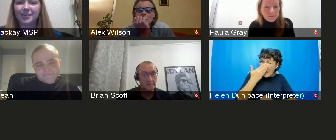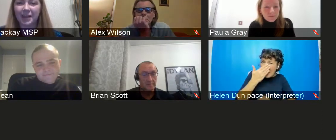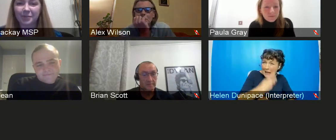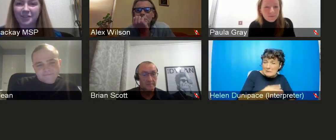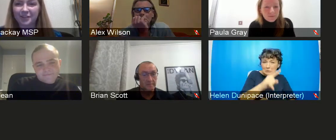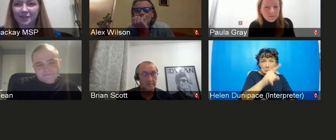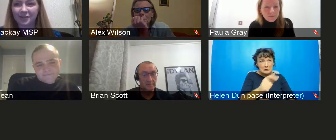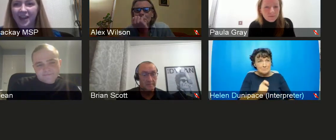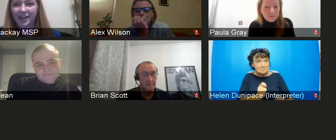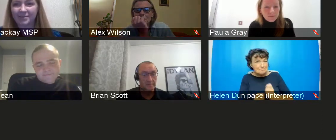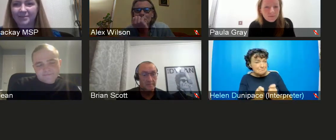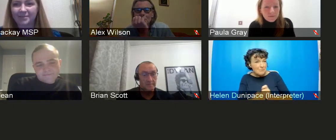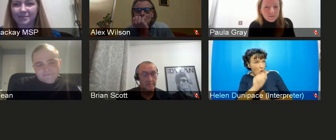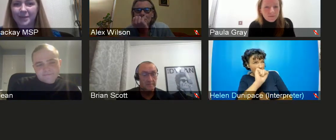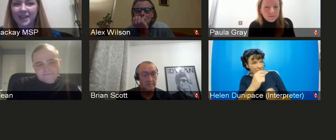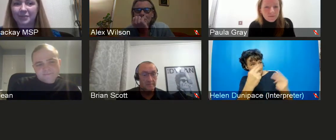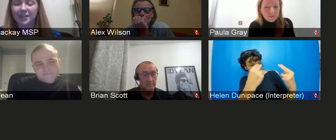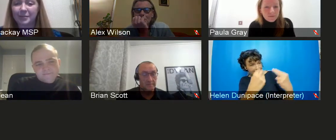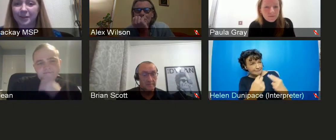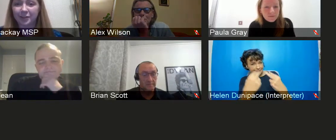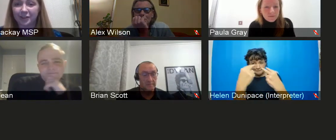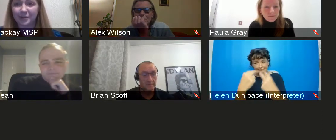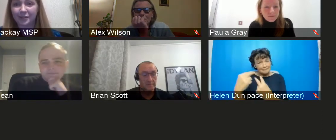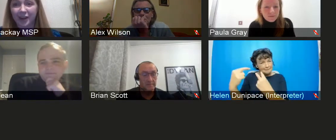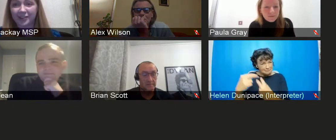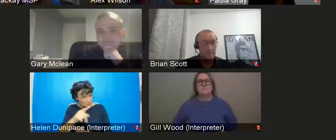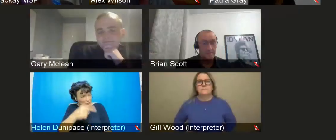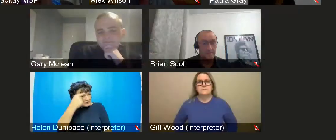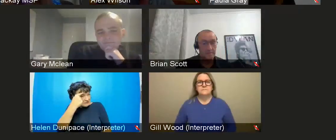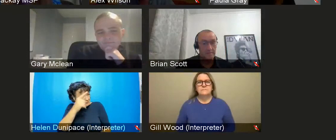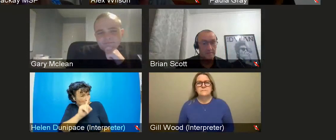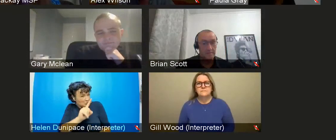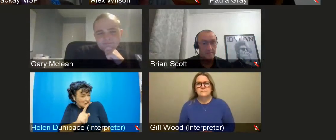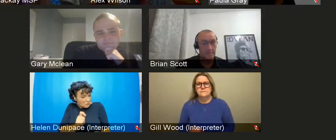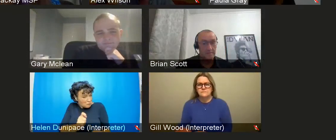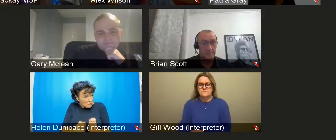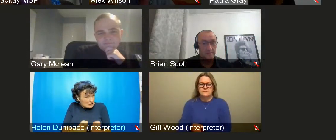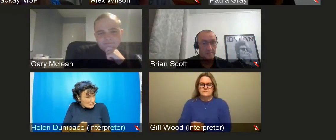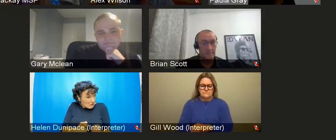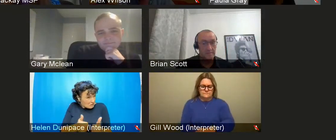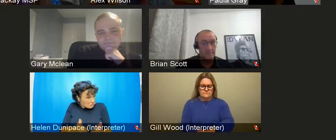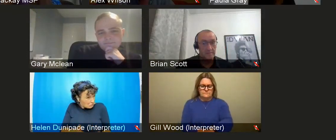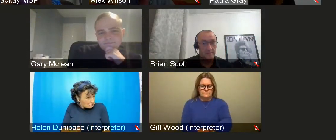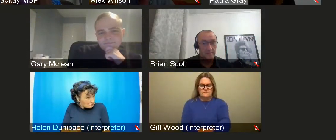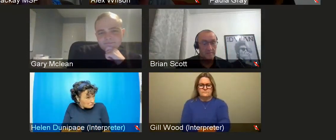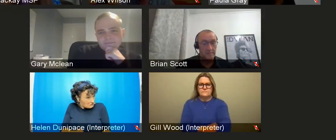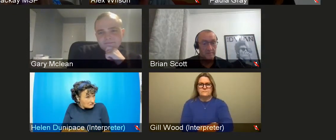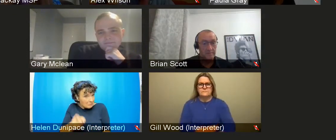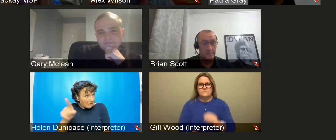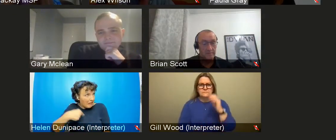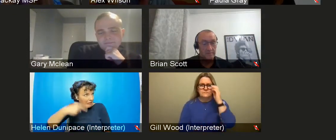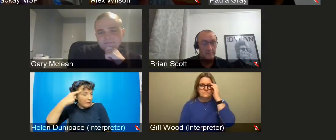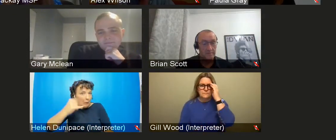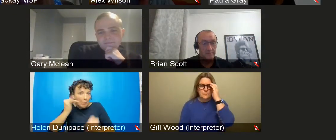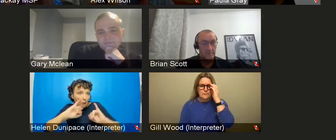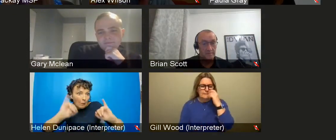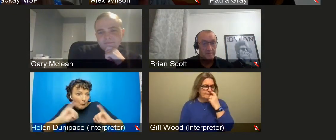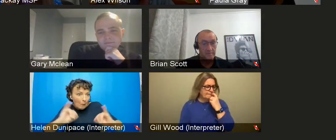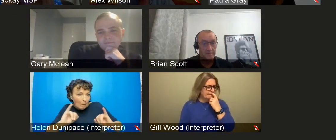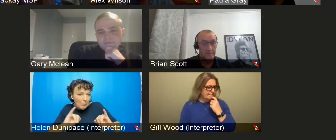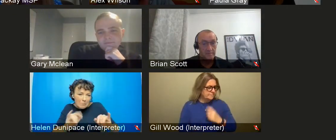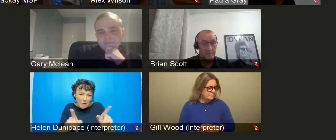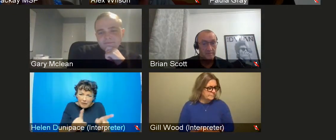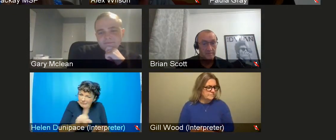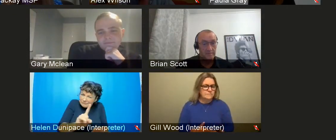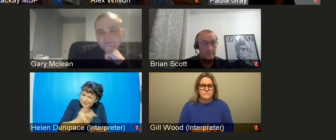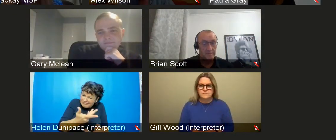the perception of making reasonable adjustments versus the reality of what it's actually like for a disabled person in